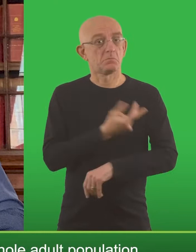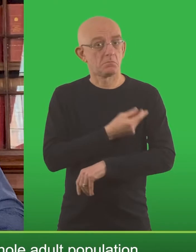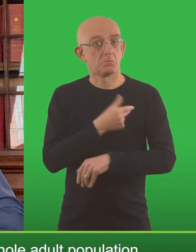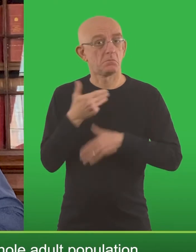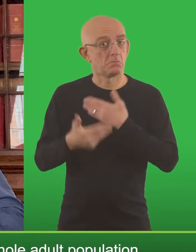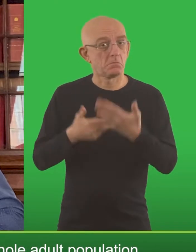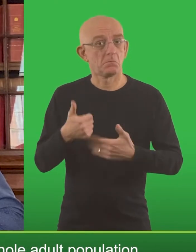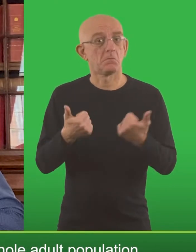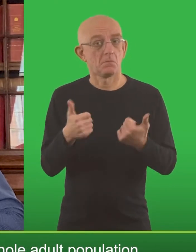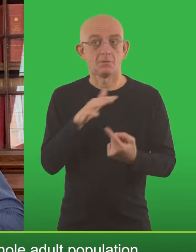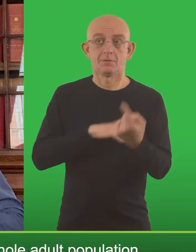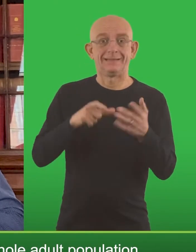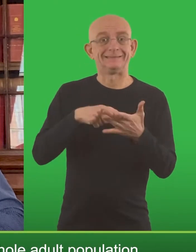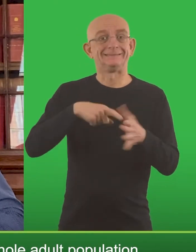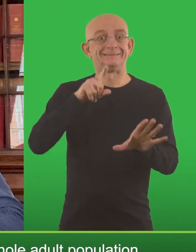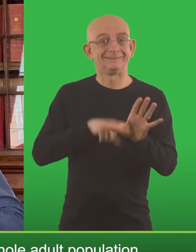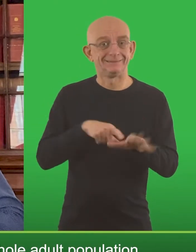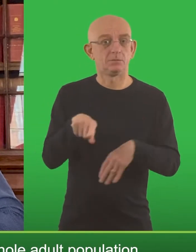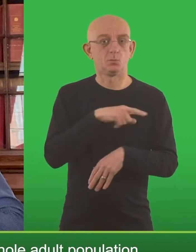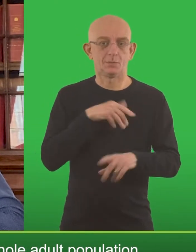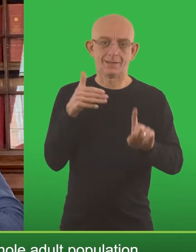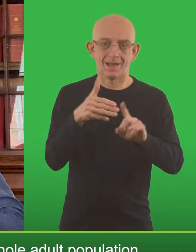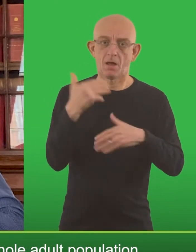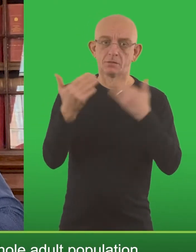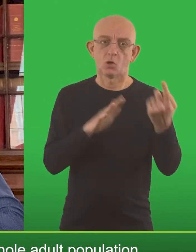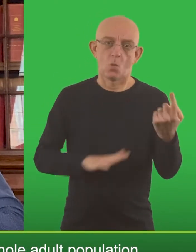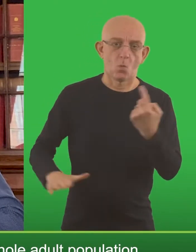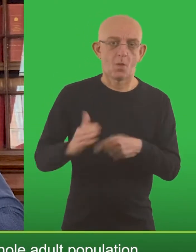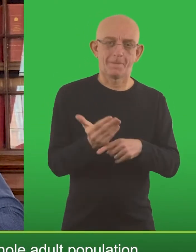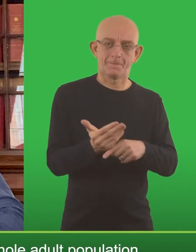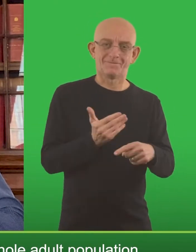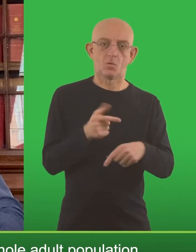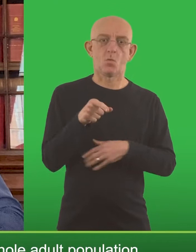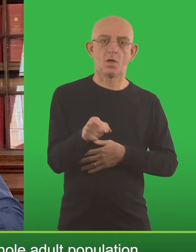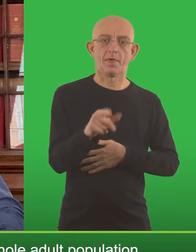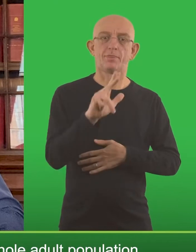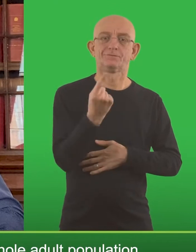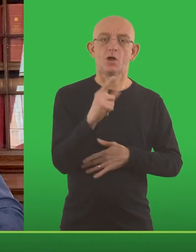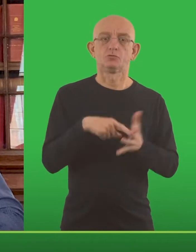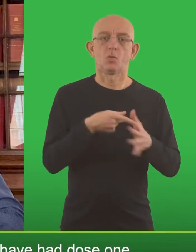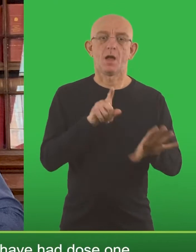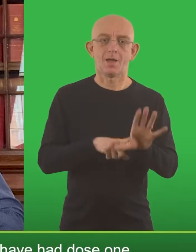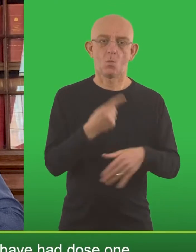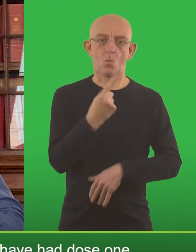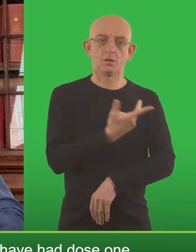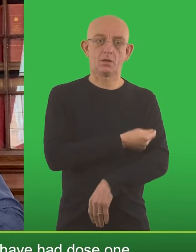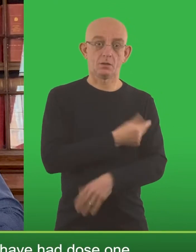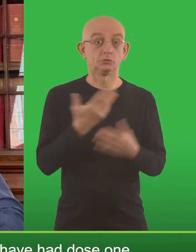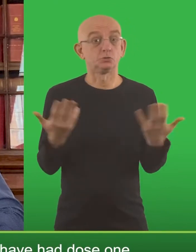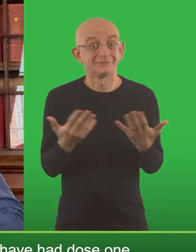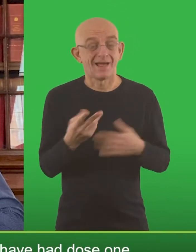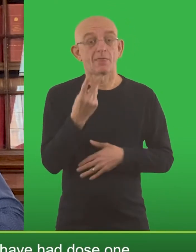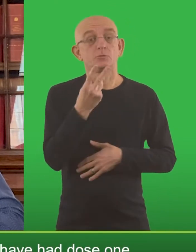successfully, and as a city we plan to vaccinate the whole adult population with the first dose from 31st of July. As of